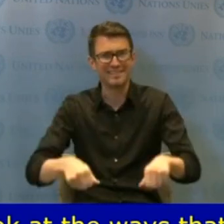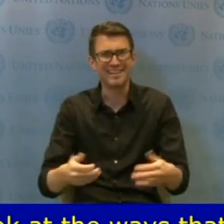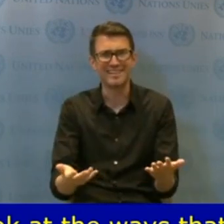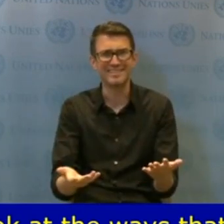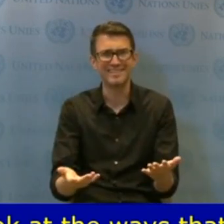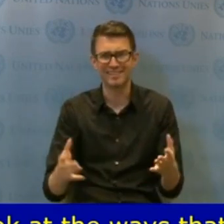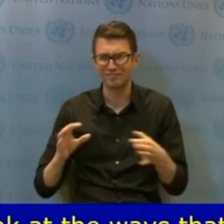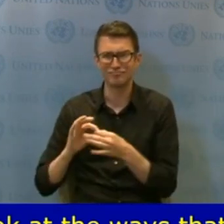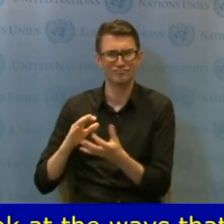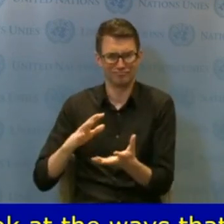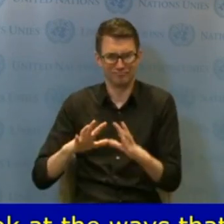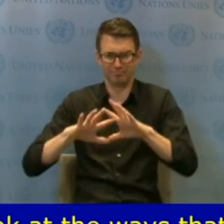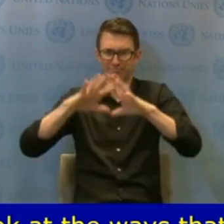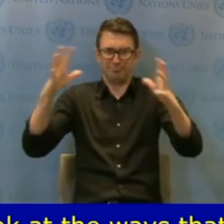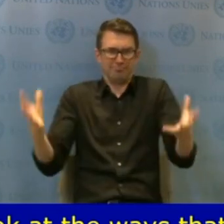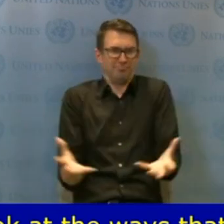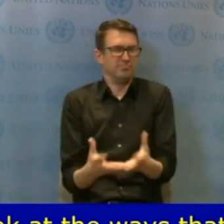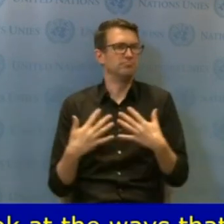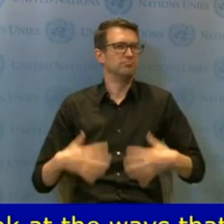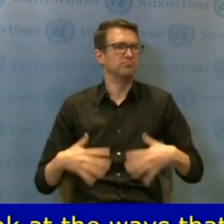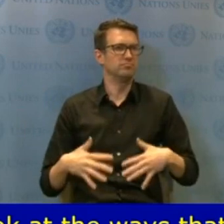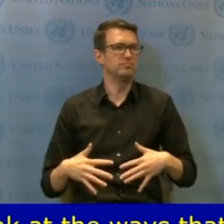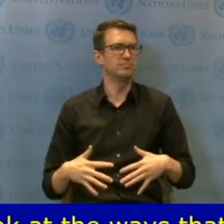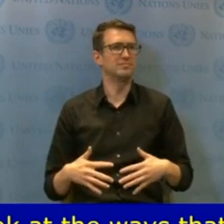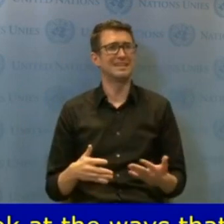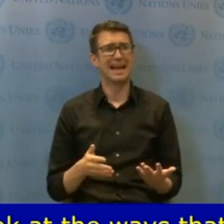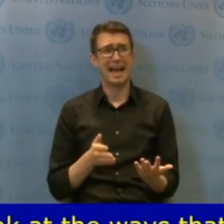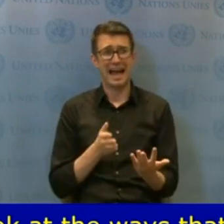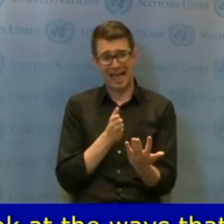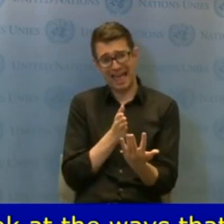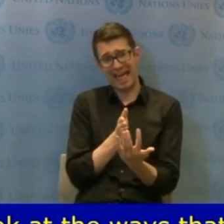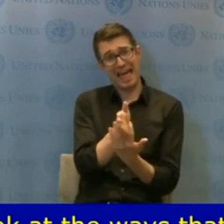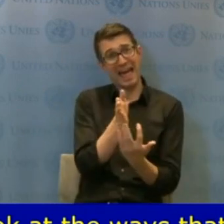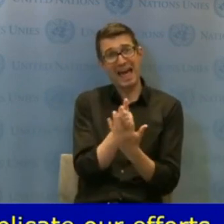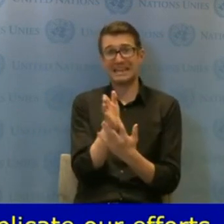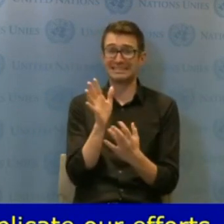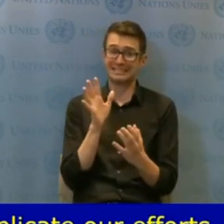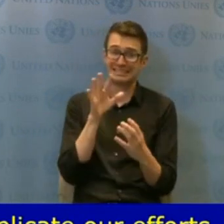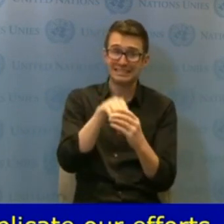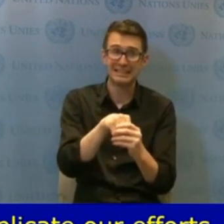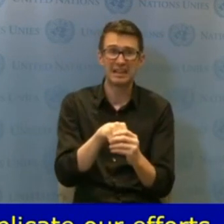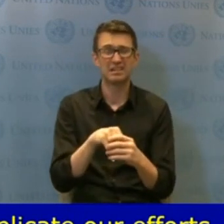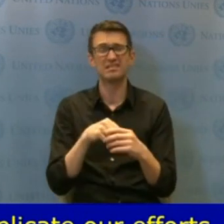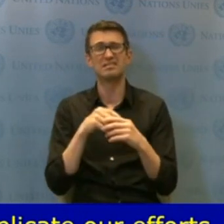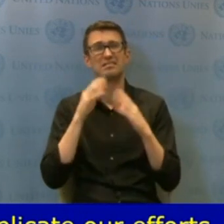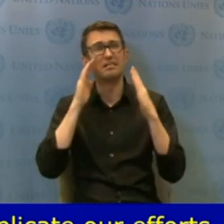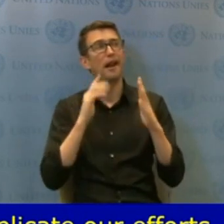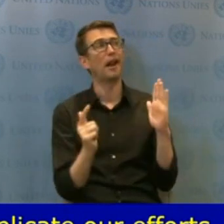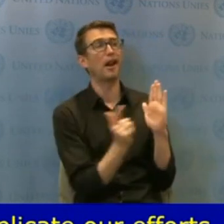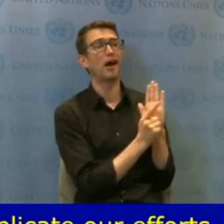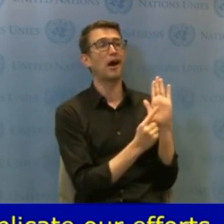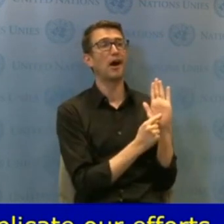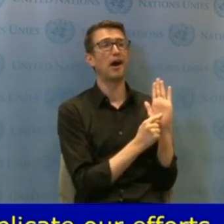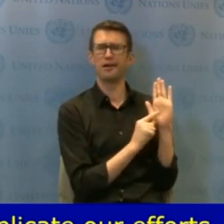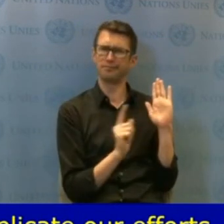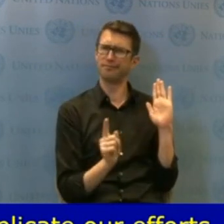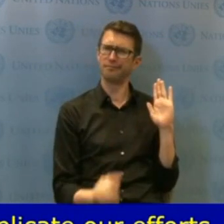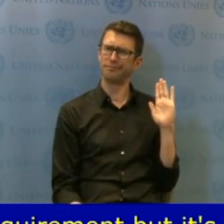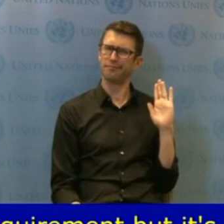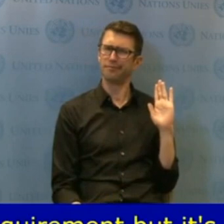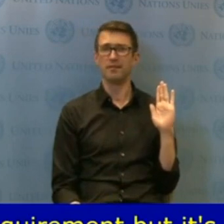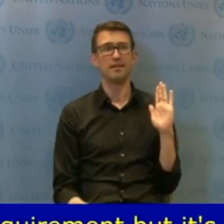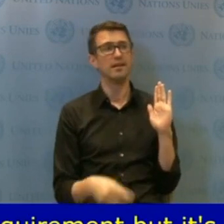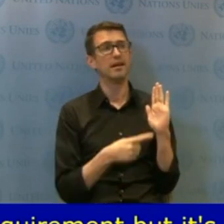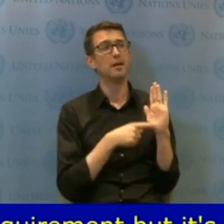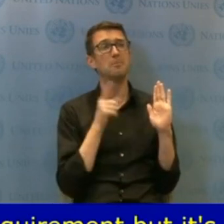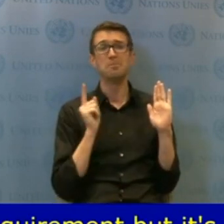a regulatory requirement. It's a requirement of imagination. It's a requirement for political will. It's a